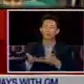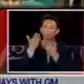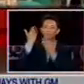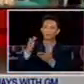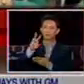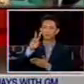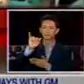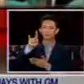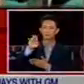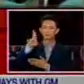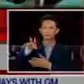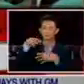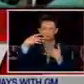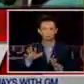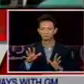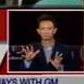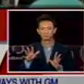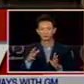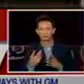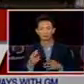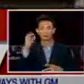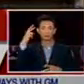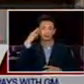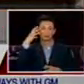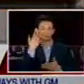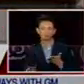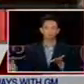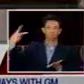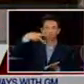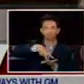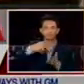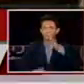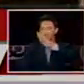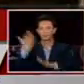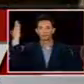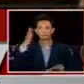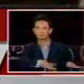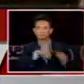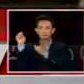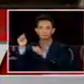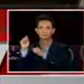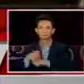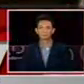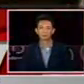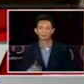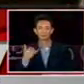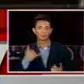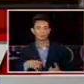Chief Justice had just stood up and asked to be excused. Nobody can get out of the